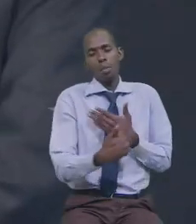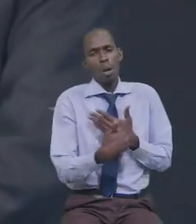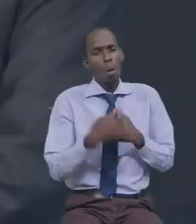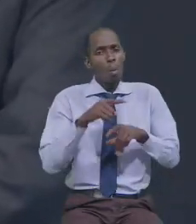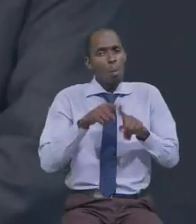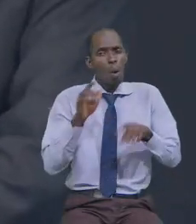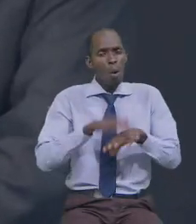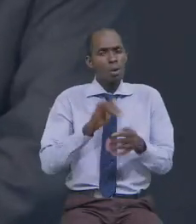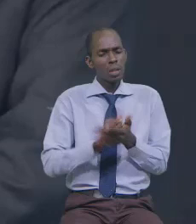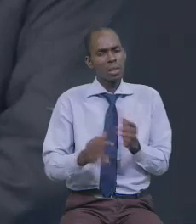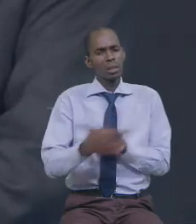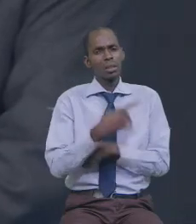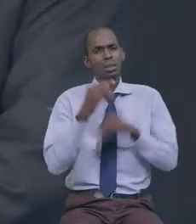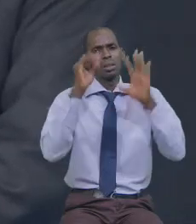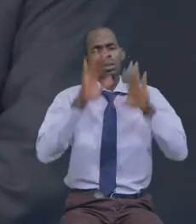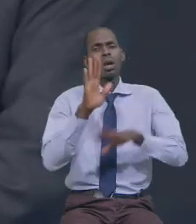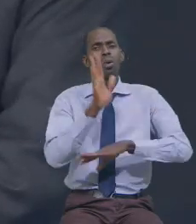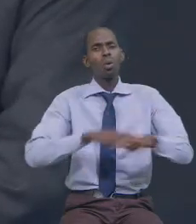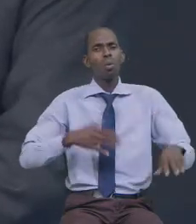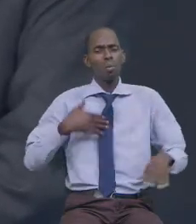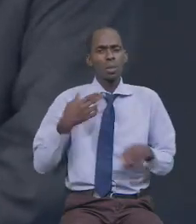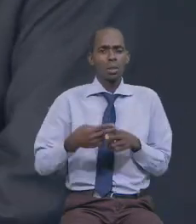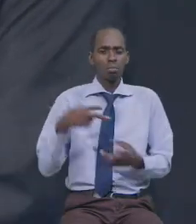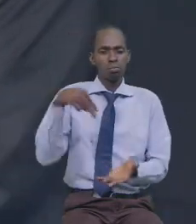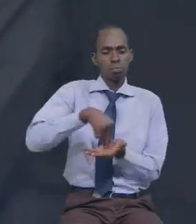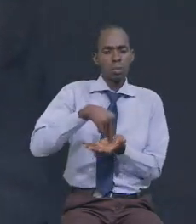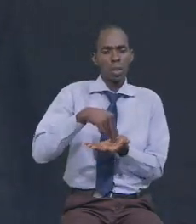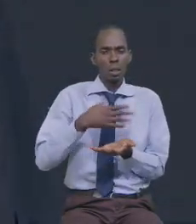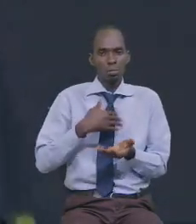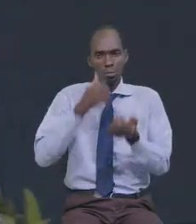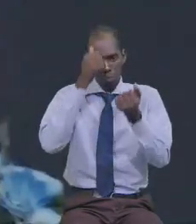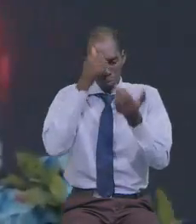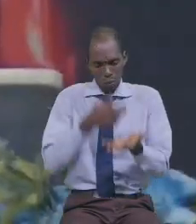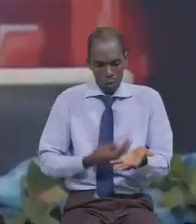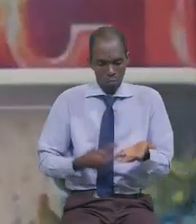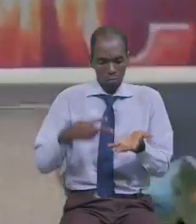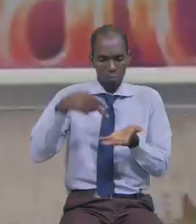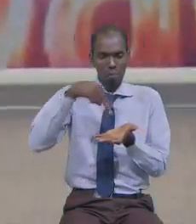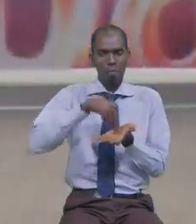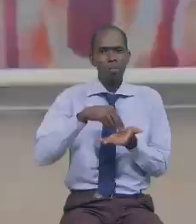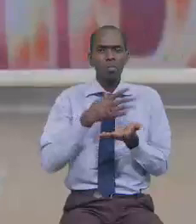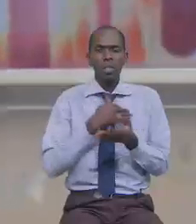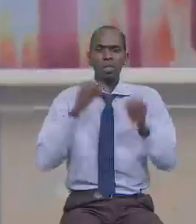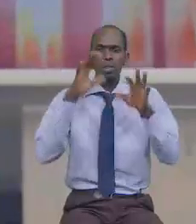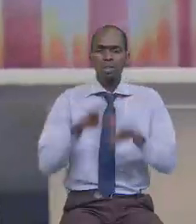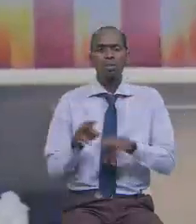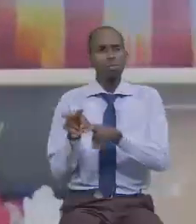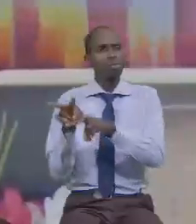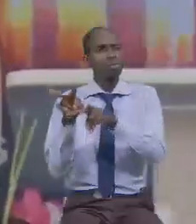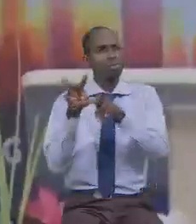said, who is this? Stand up. And I stood up. And he looked at the whole class. He